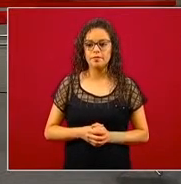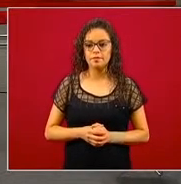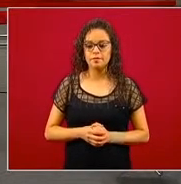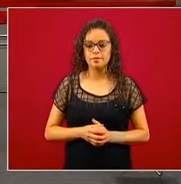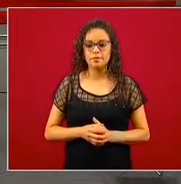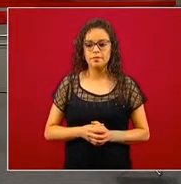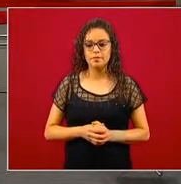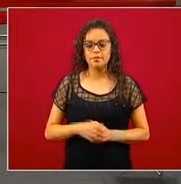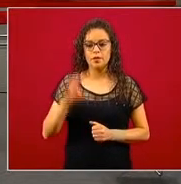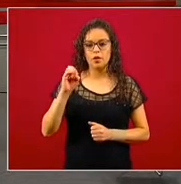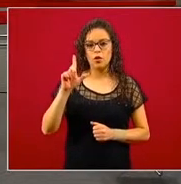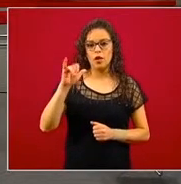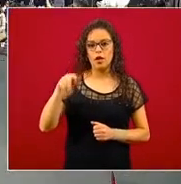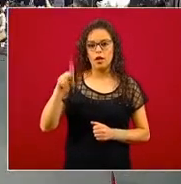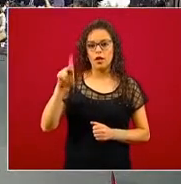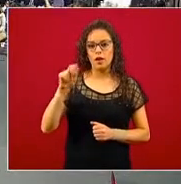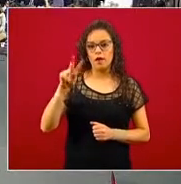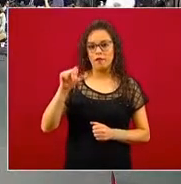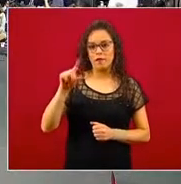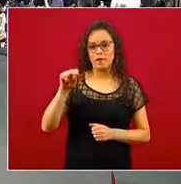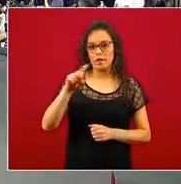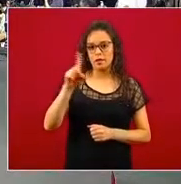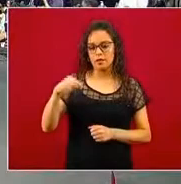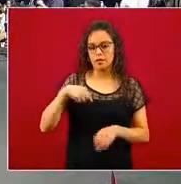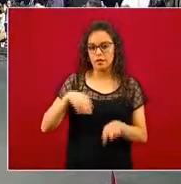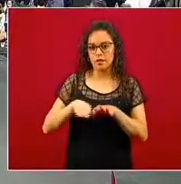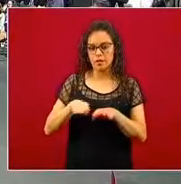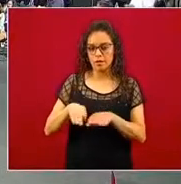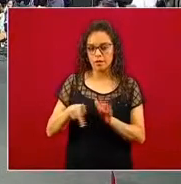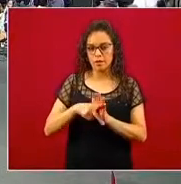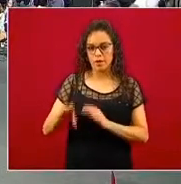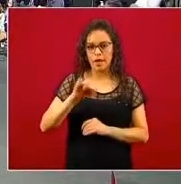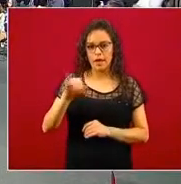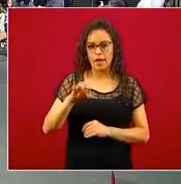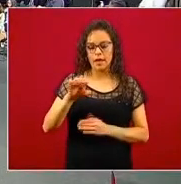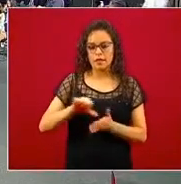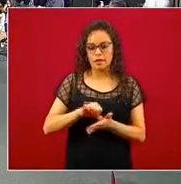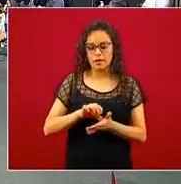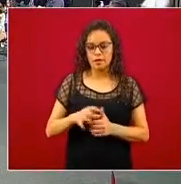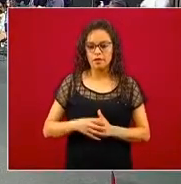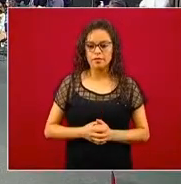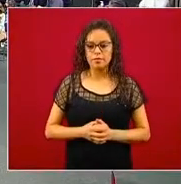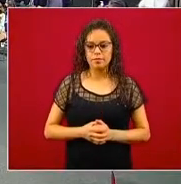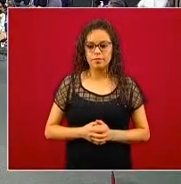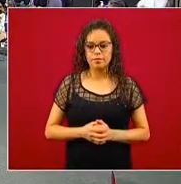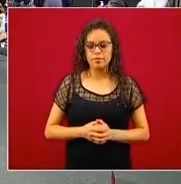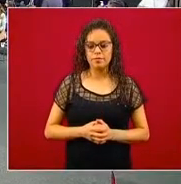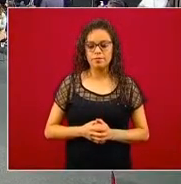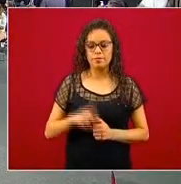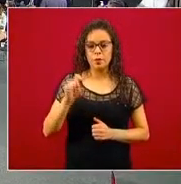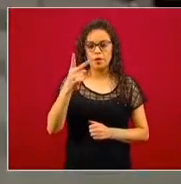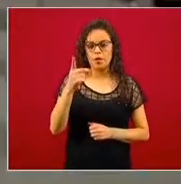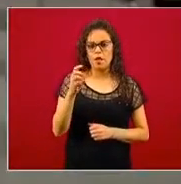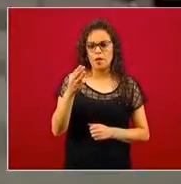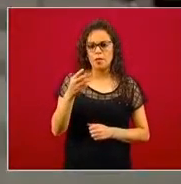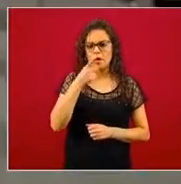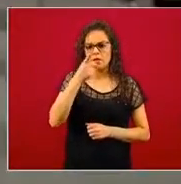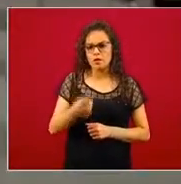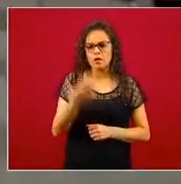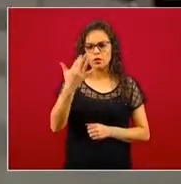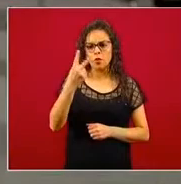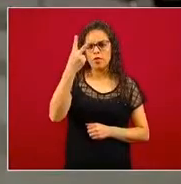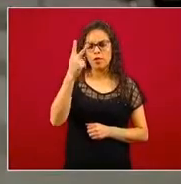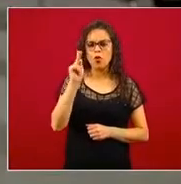to the federal government. So in order to avoid that confusion, for the time being, we are not going to display this